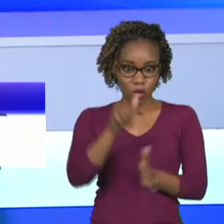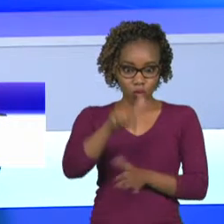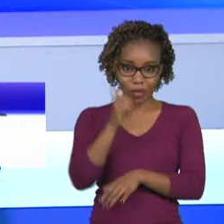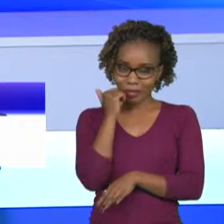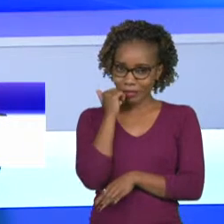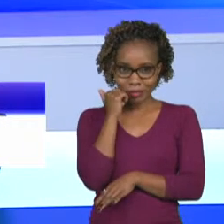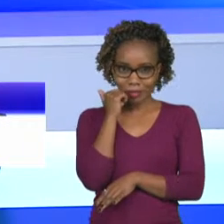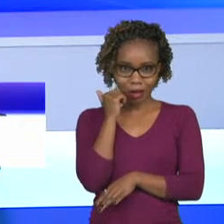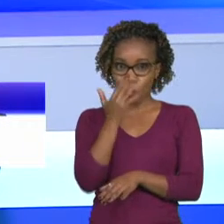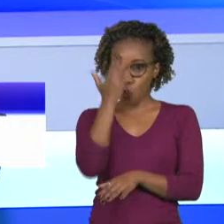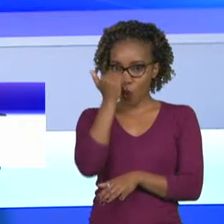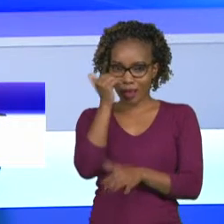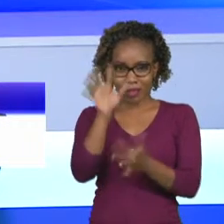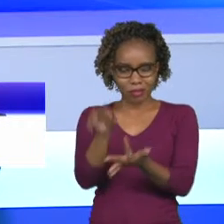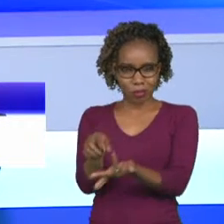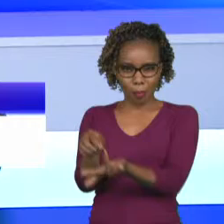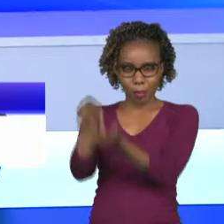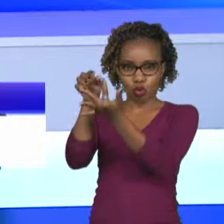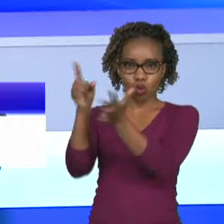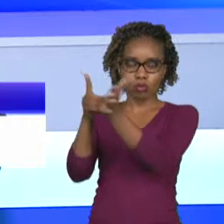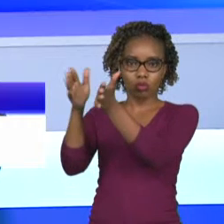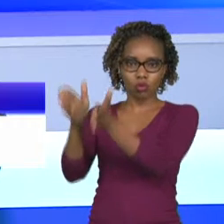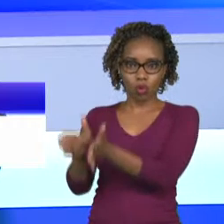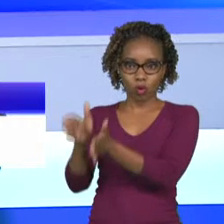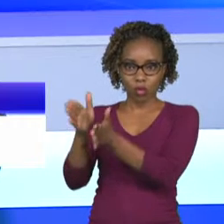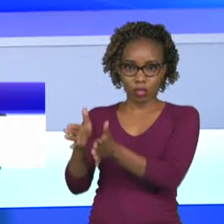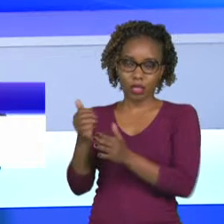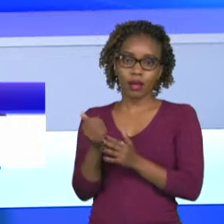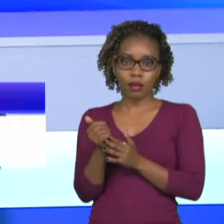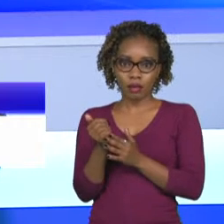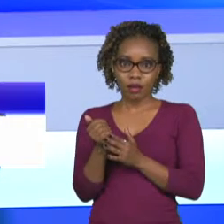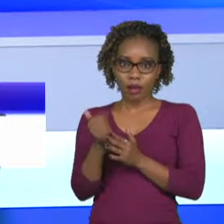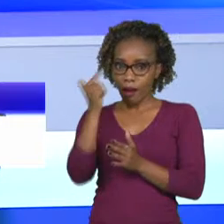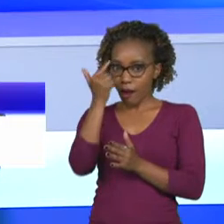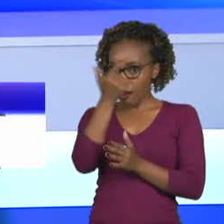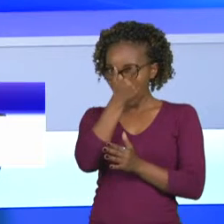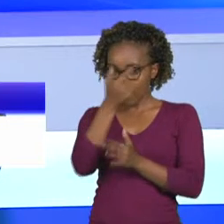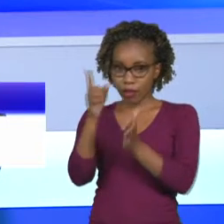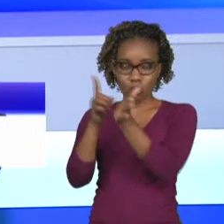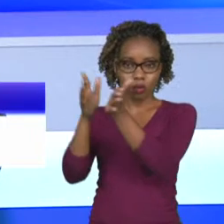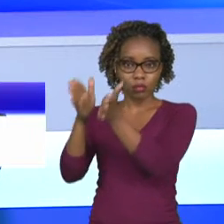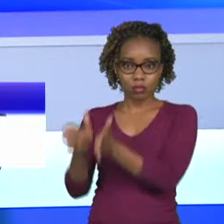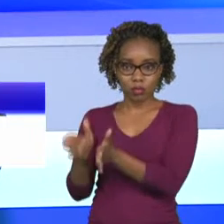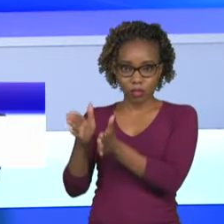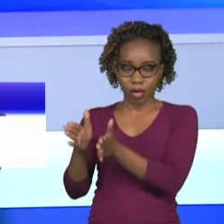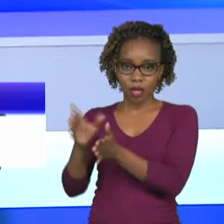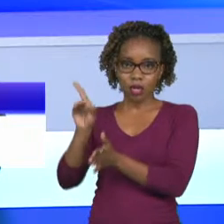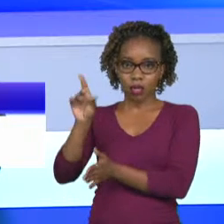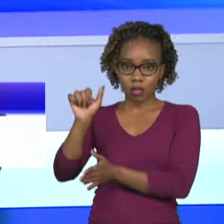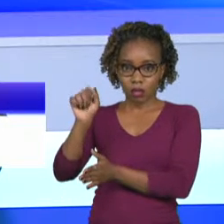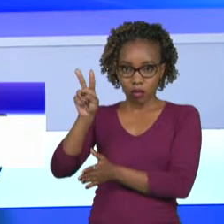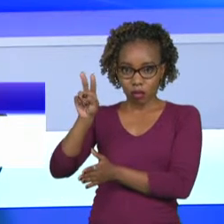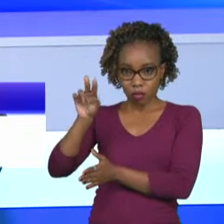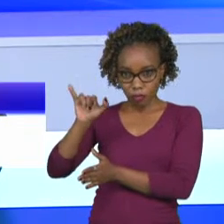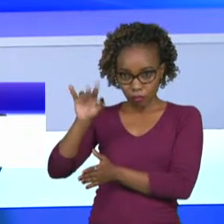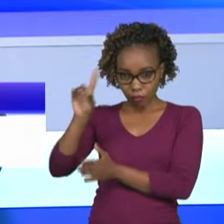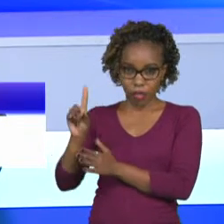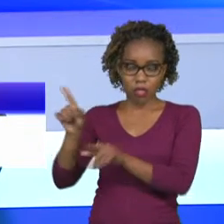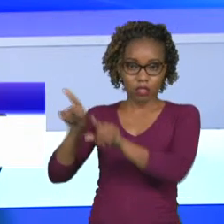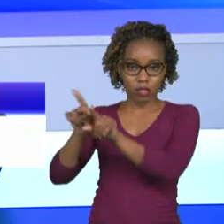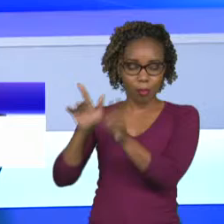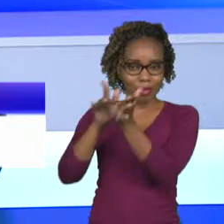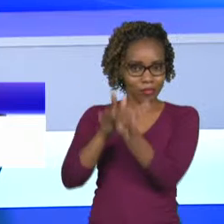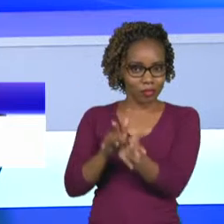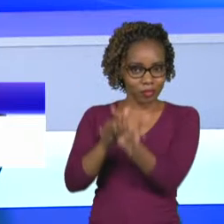the death of Senior Specialist Clinical Officer Ophthalmology and Cataract Surgery, Dr. David McCorry. They have also